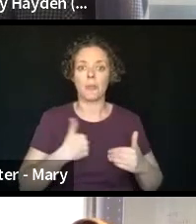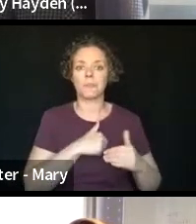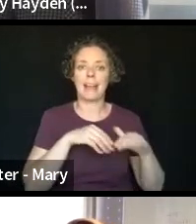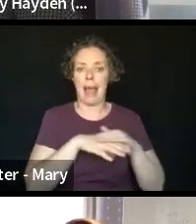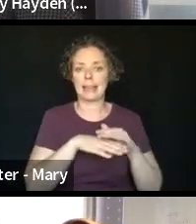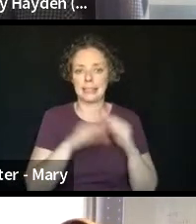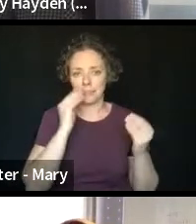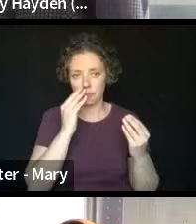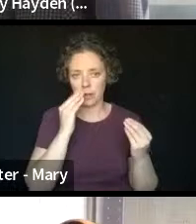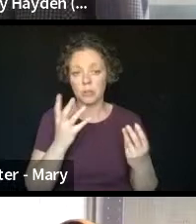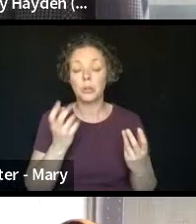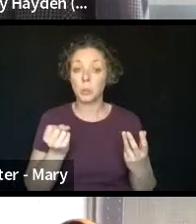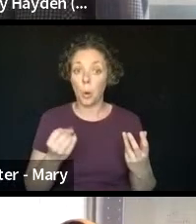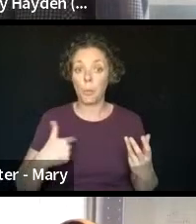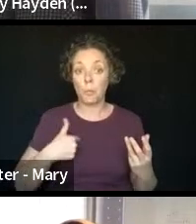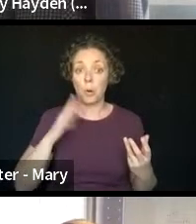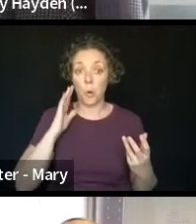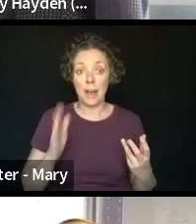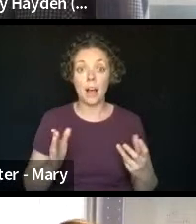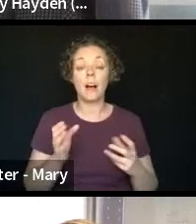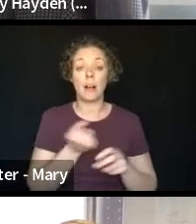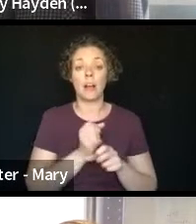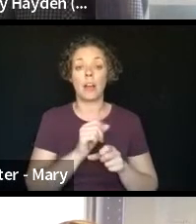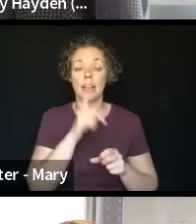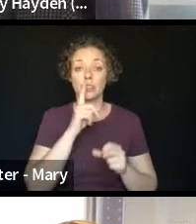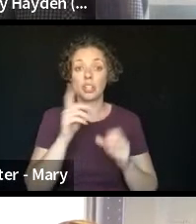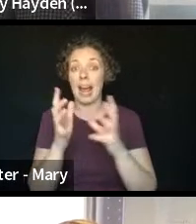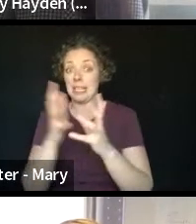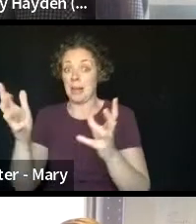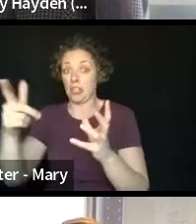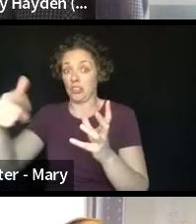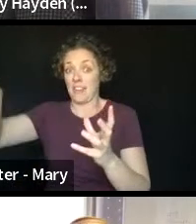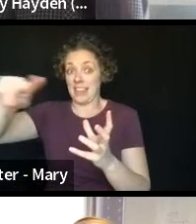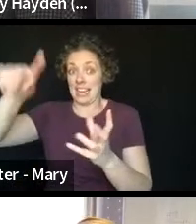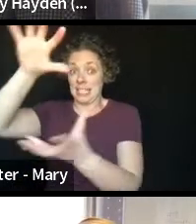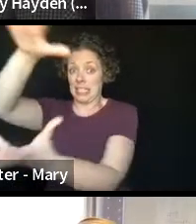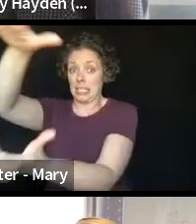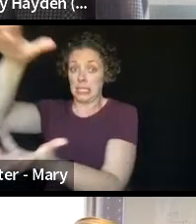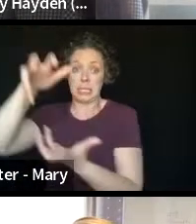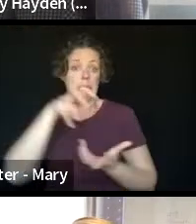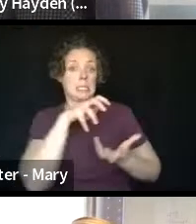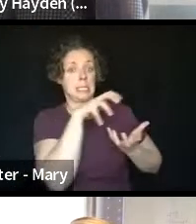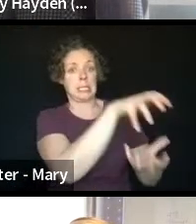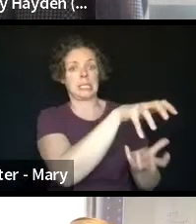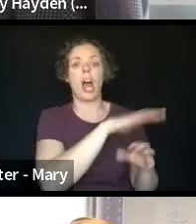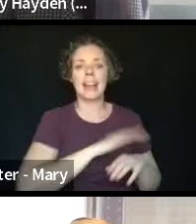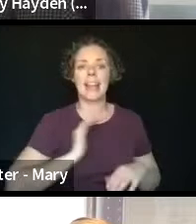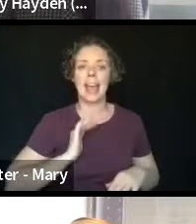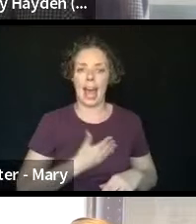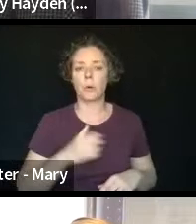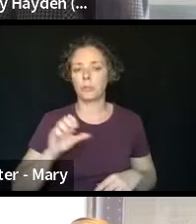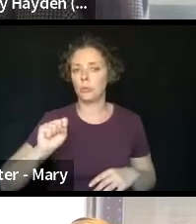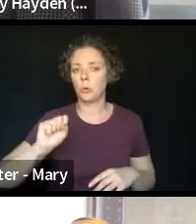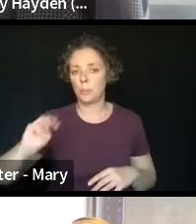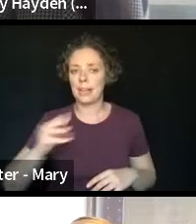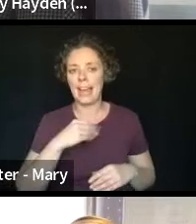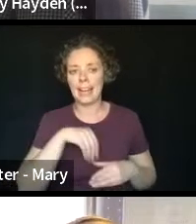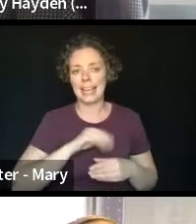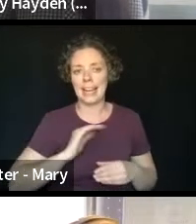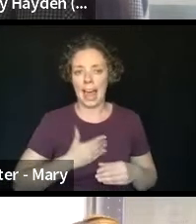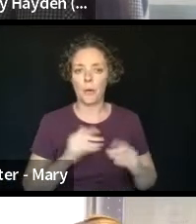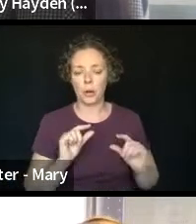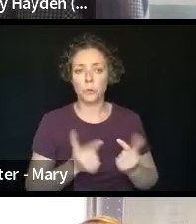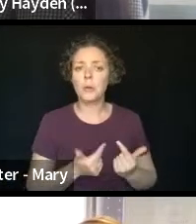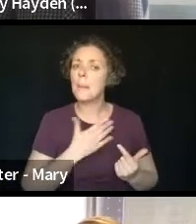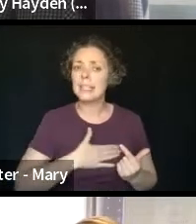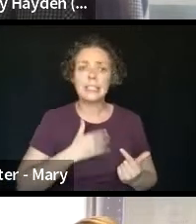So I will definitely be putting out as much of this as I can on our social media and in these groups. Please don't hesitate to contact me. I would really